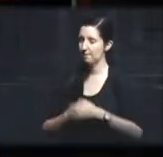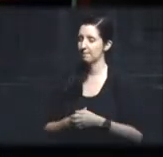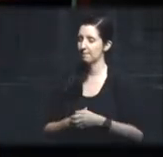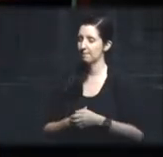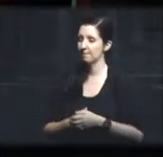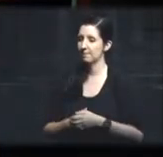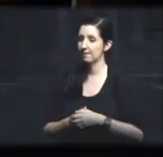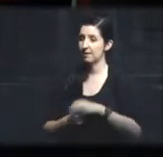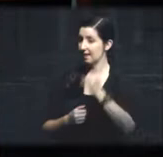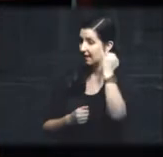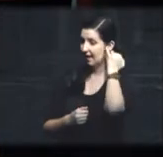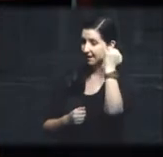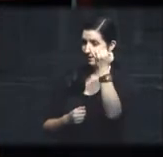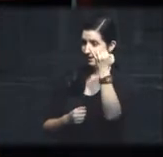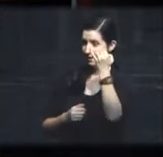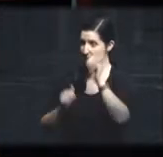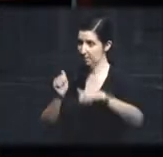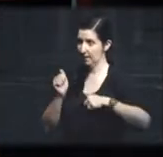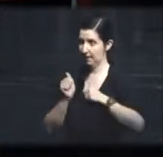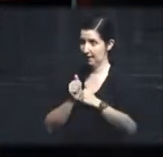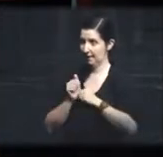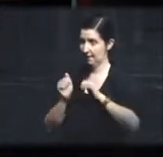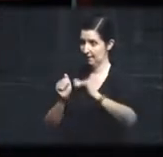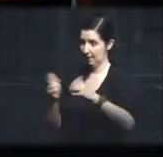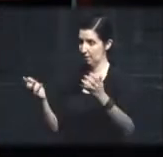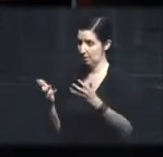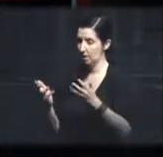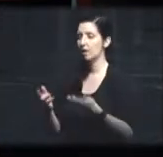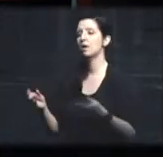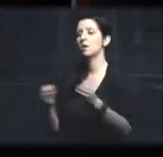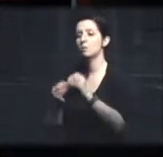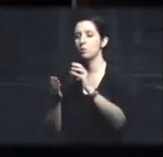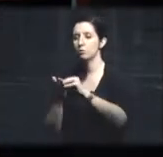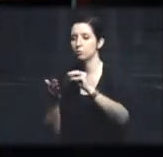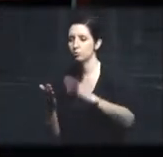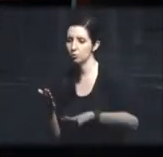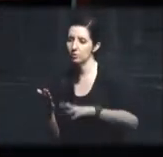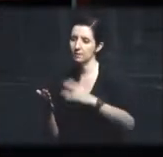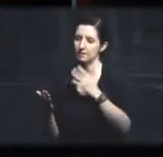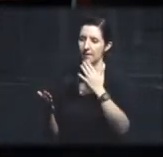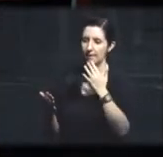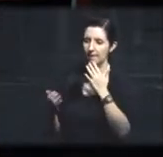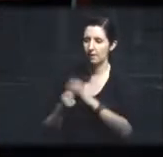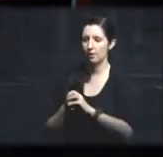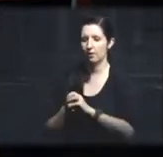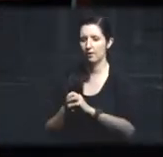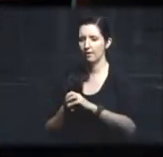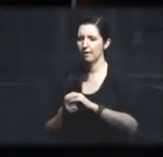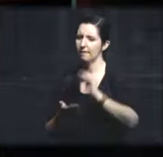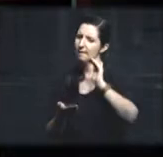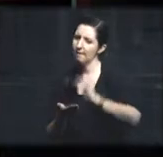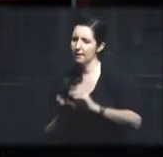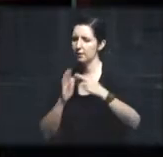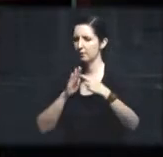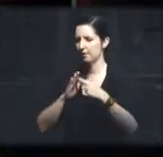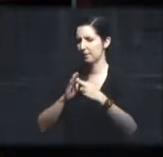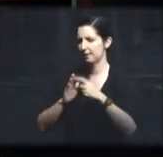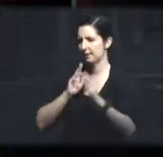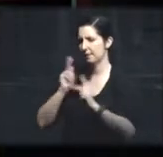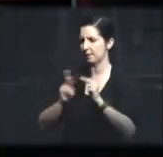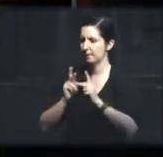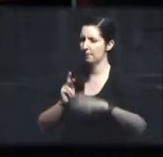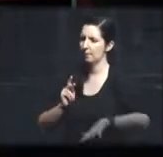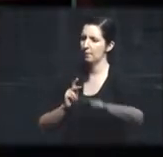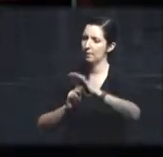behind this is to engage more students of color and underrepresented populations in